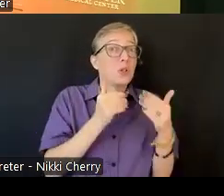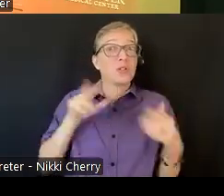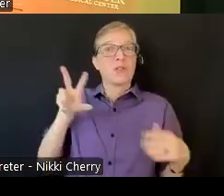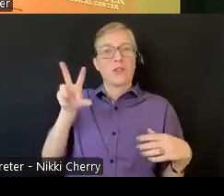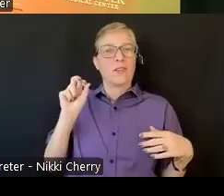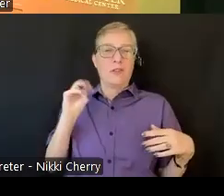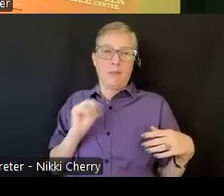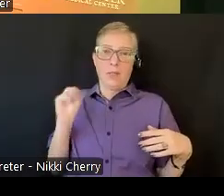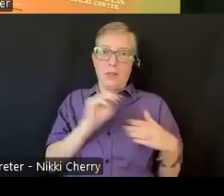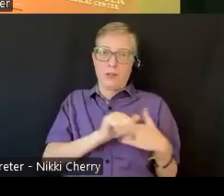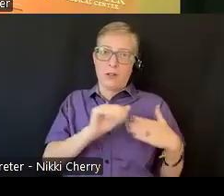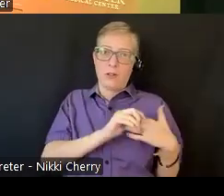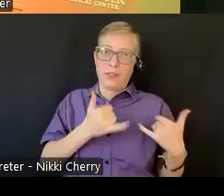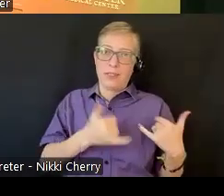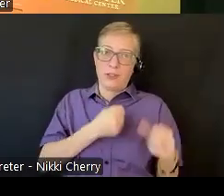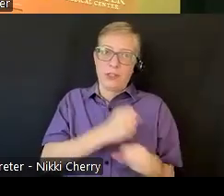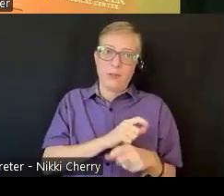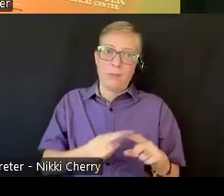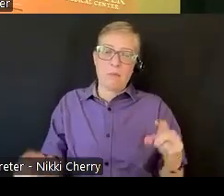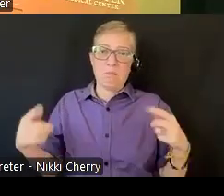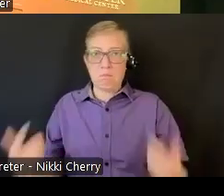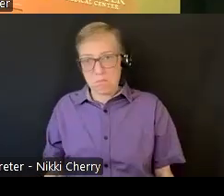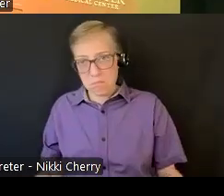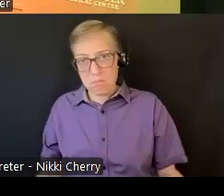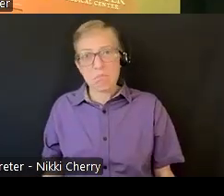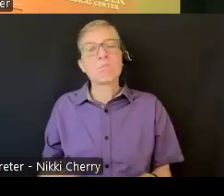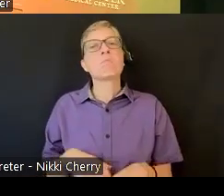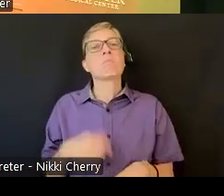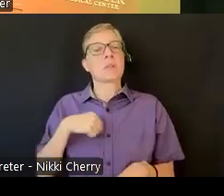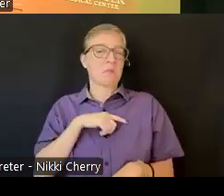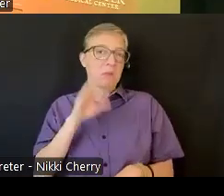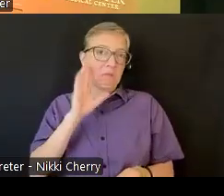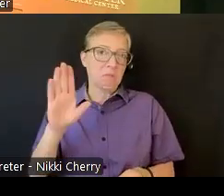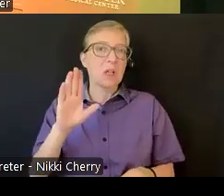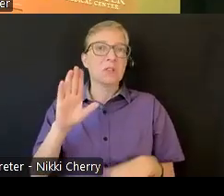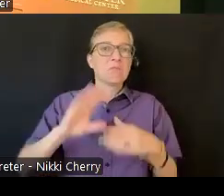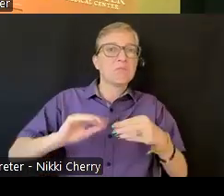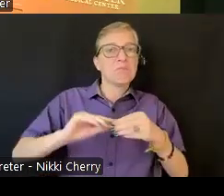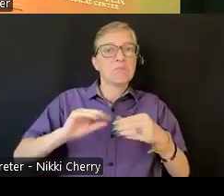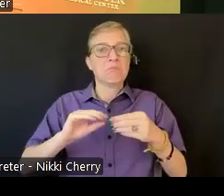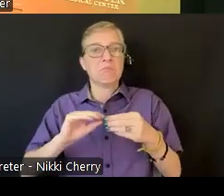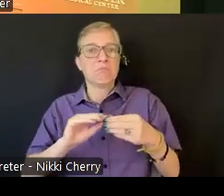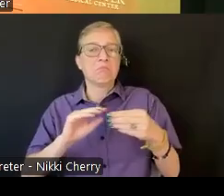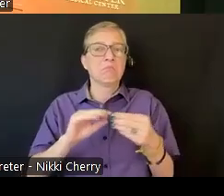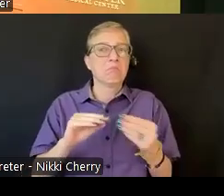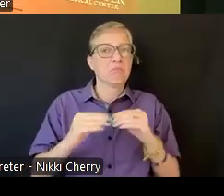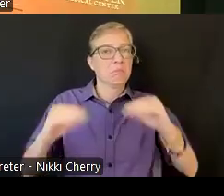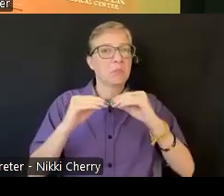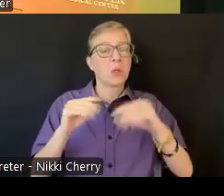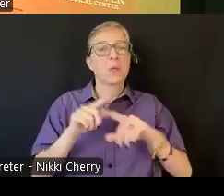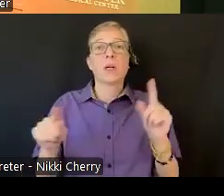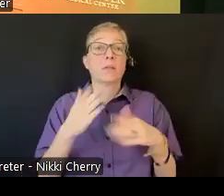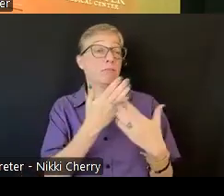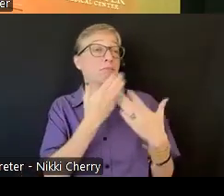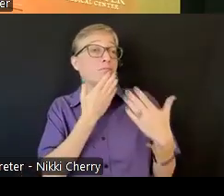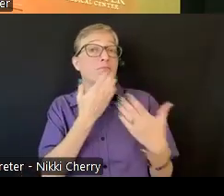year. But that's something we will talk about more. But I just want to thank all the people who are